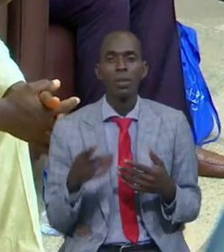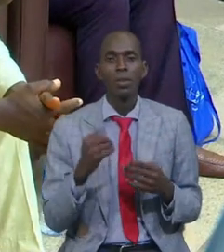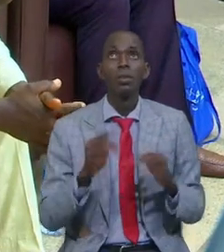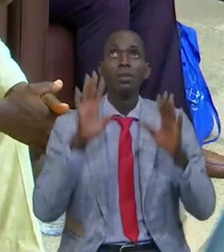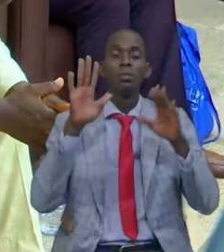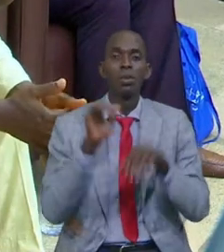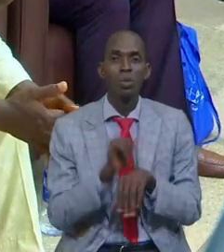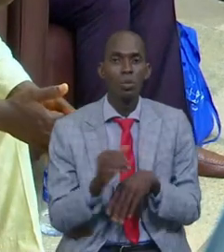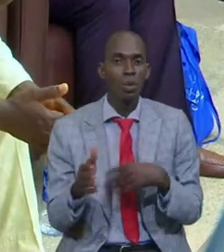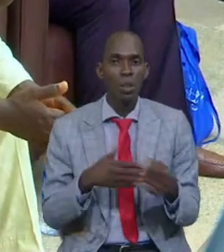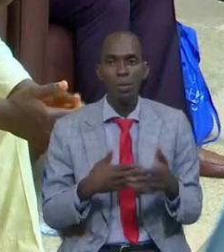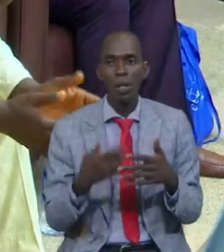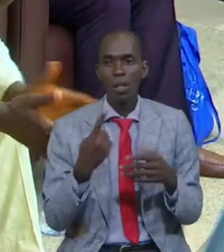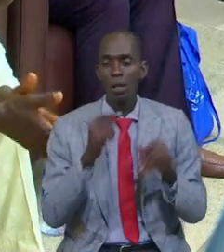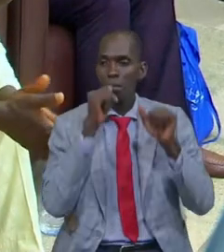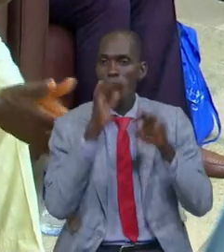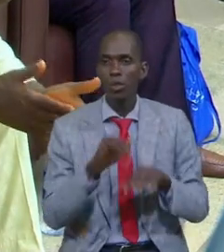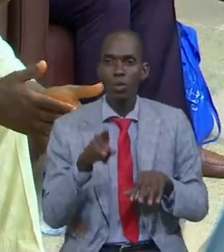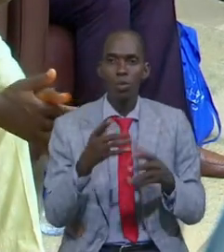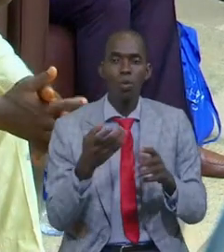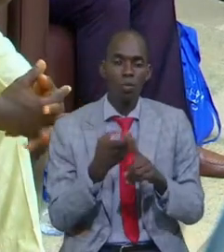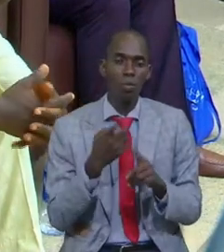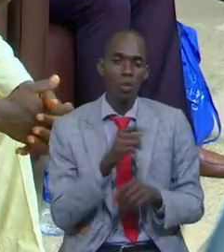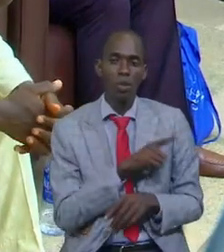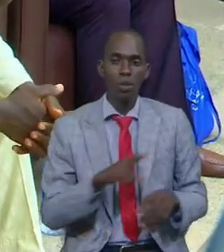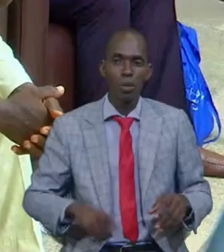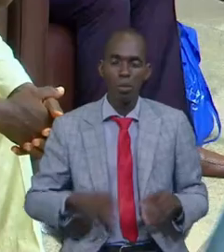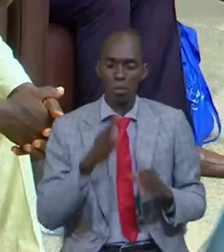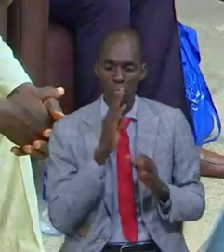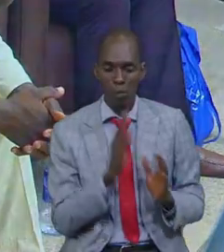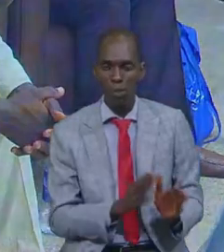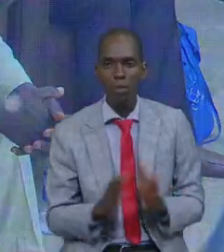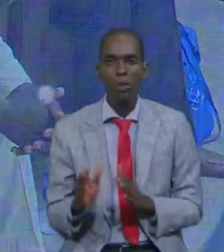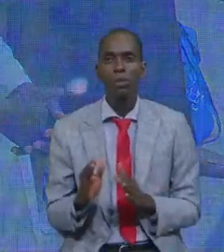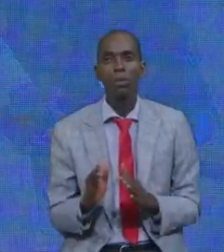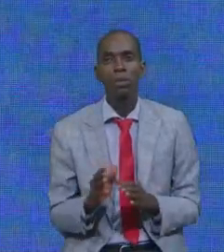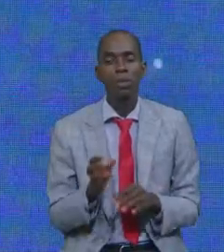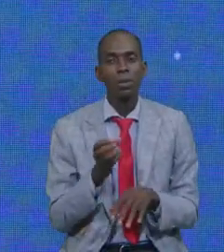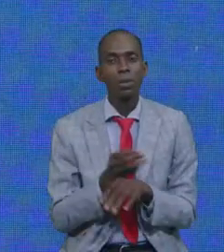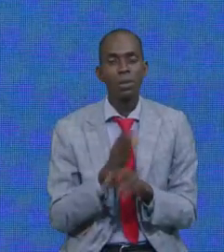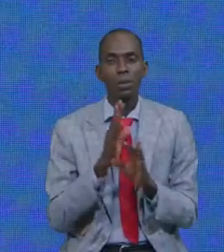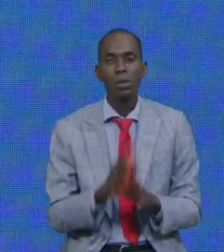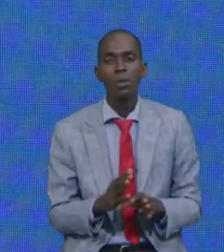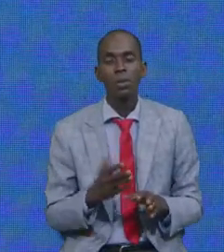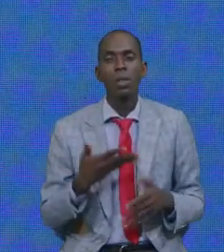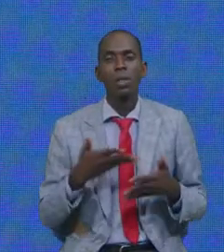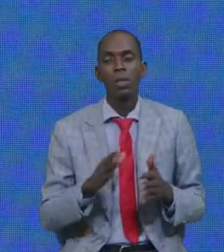whatsoever the blessing you desire from the Lord, prepare. Counselors, let's be fast about it.